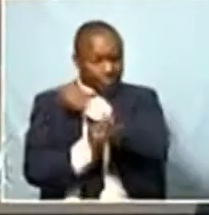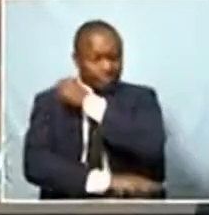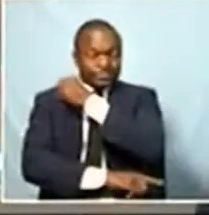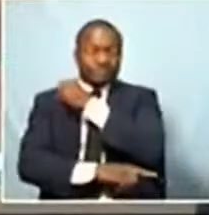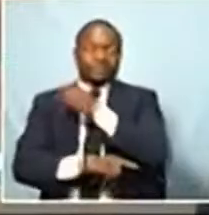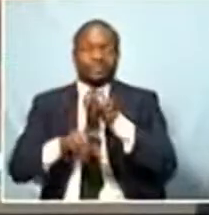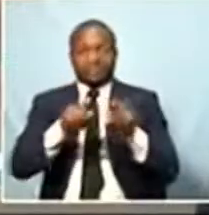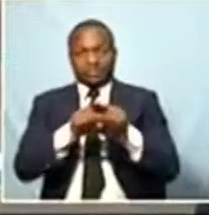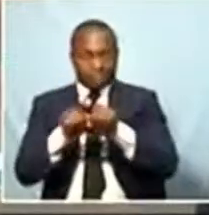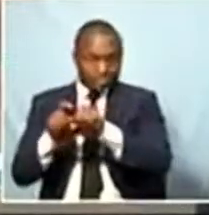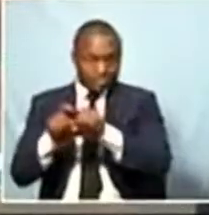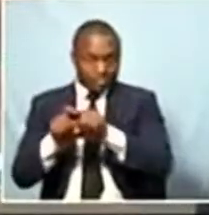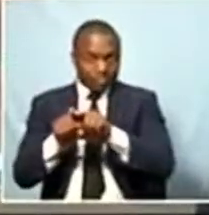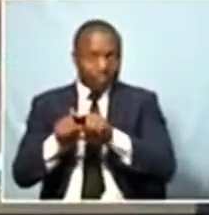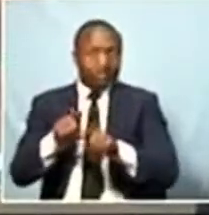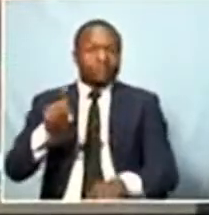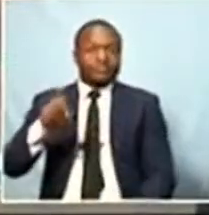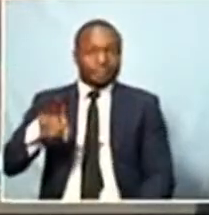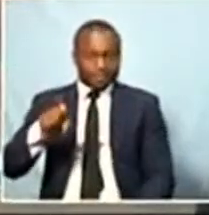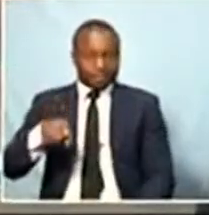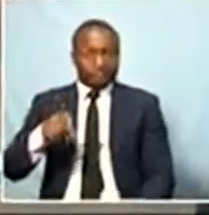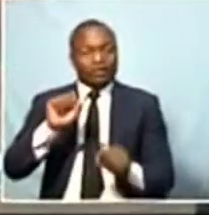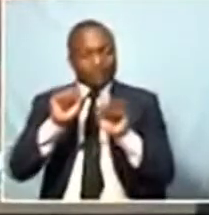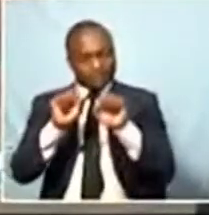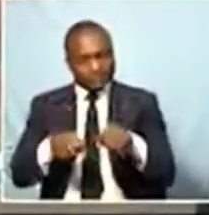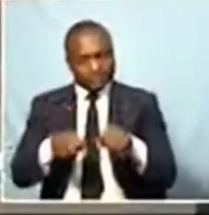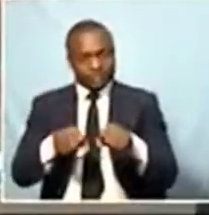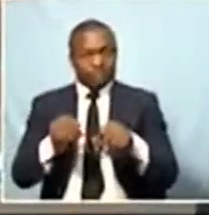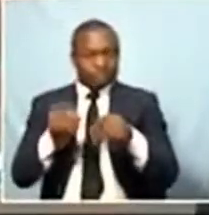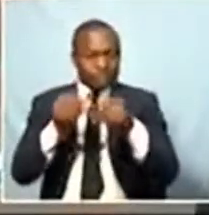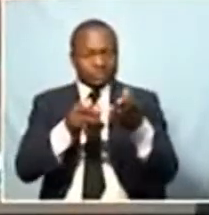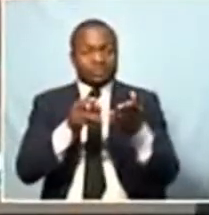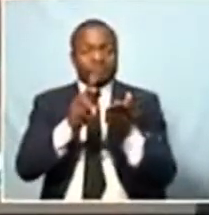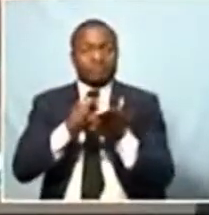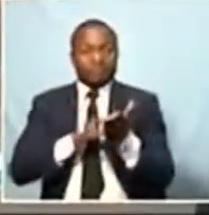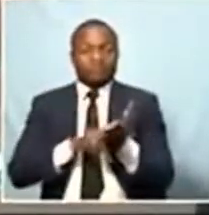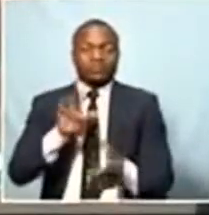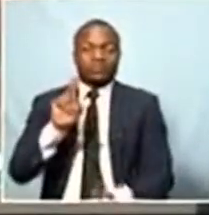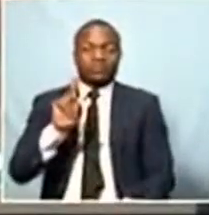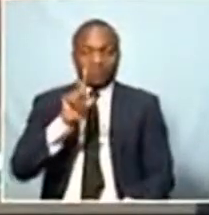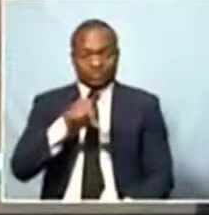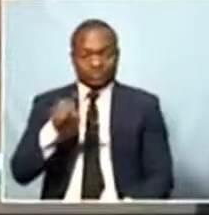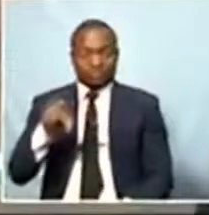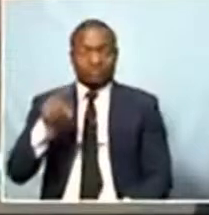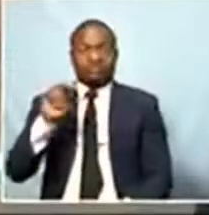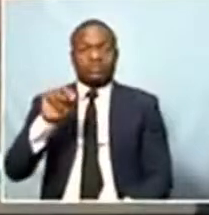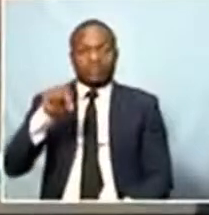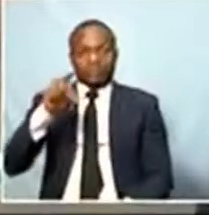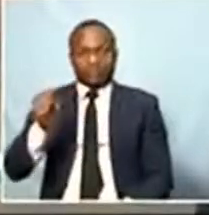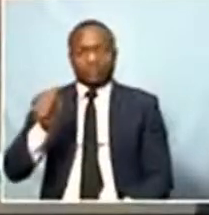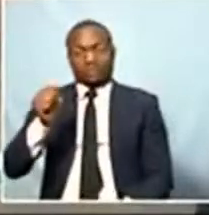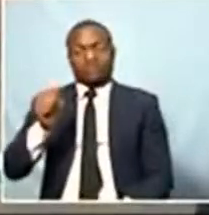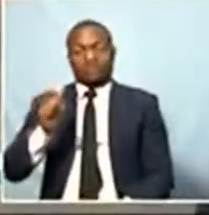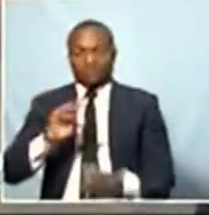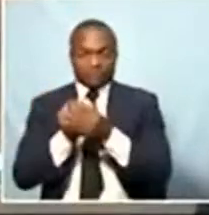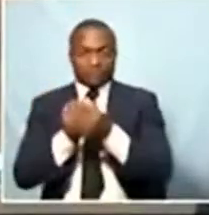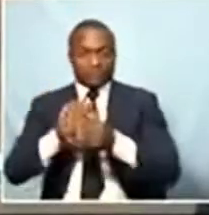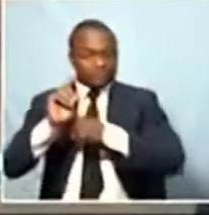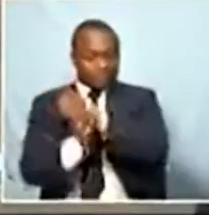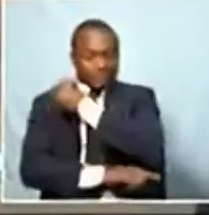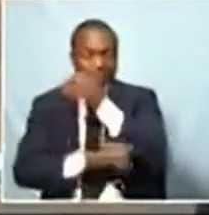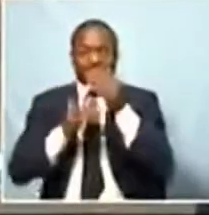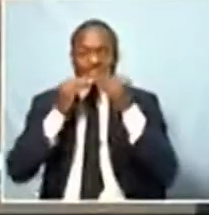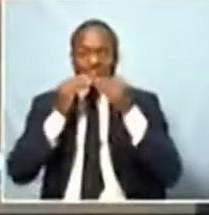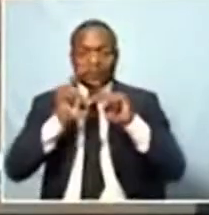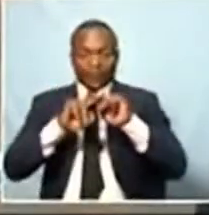And also, where we need to, we can pass these reports to the DPP for NPA to consider prosecution of these offenses. Thank